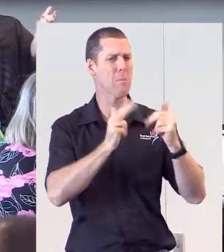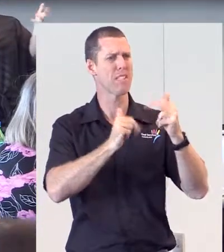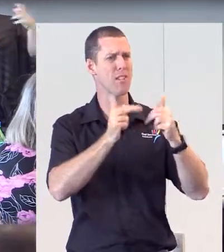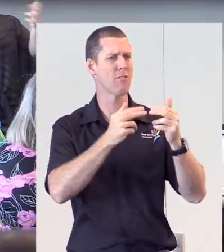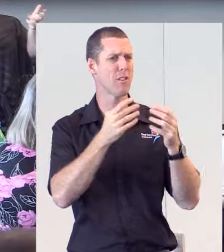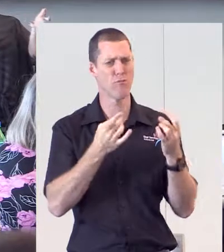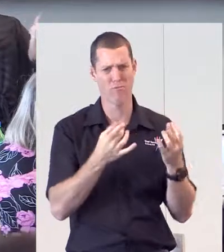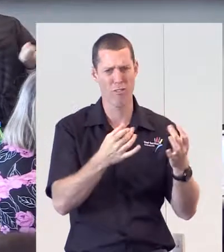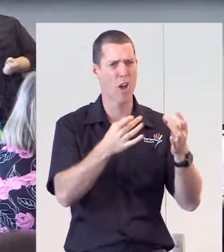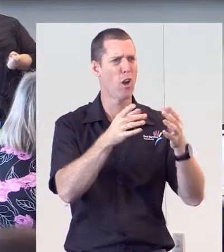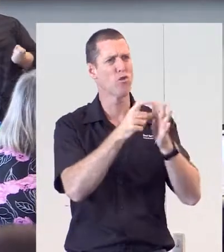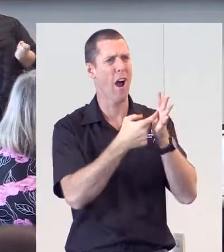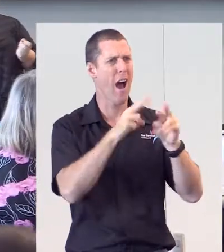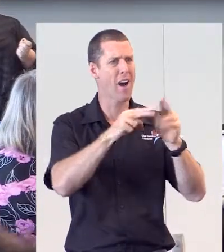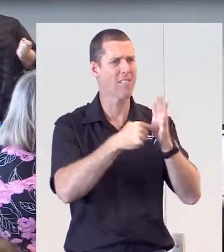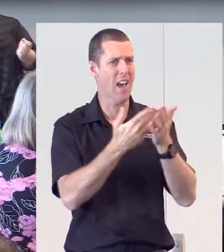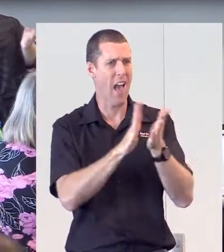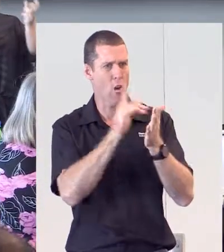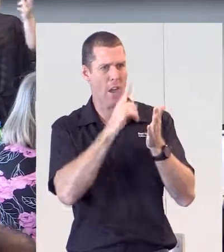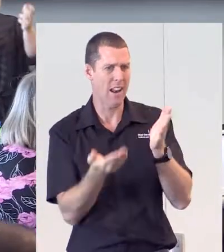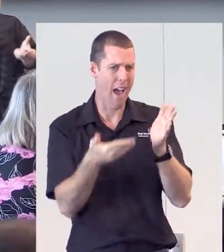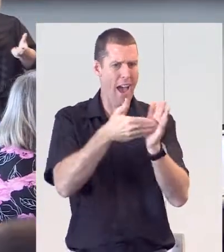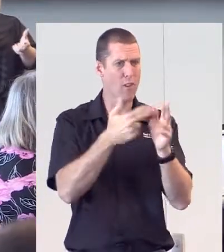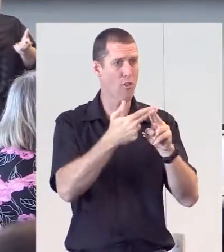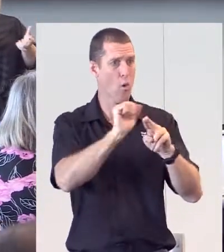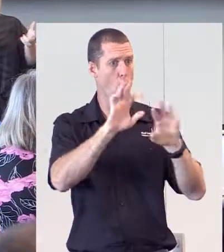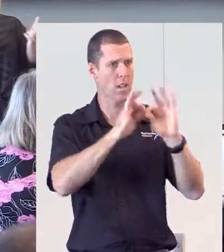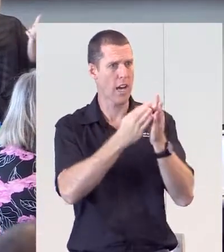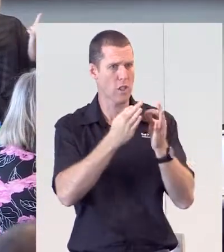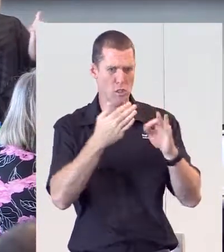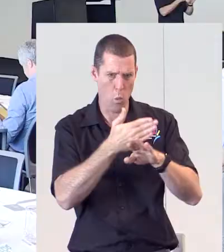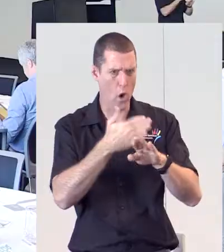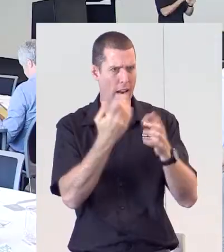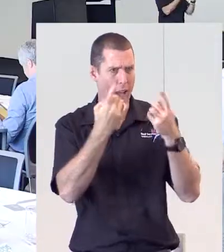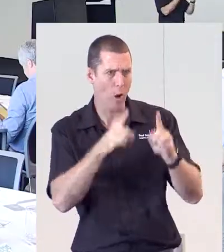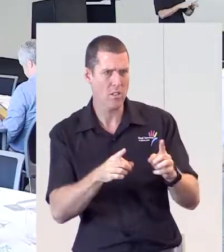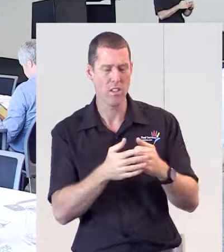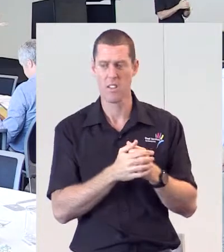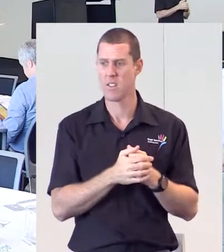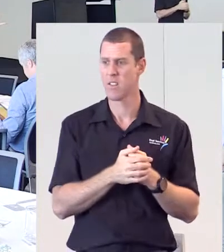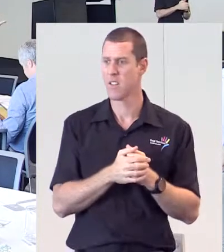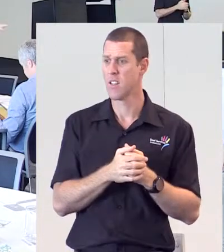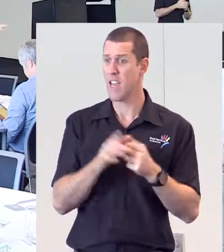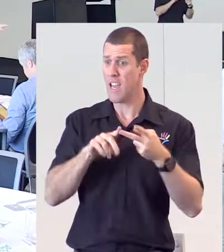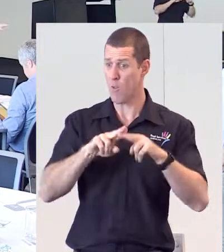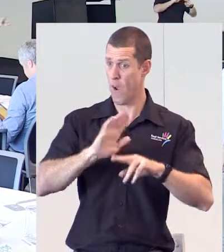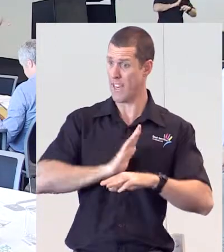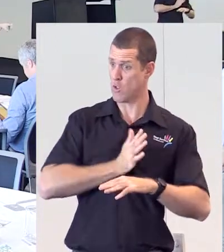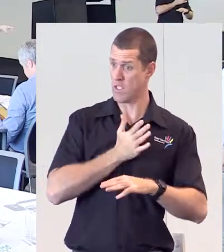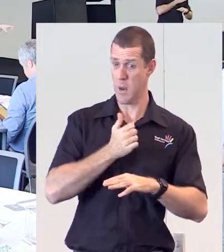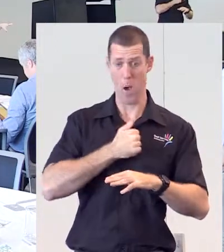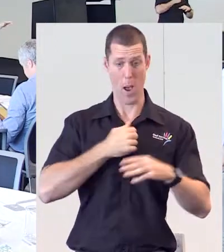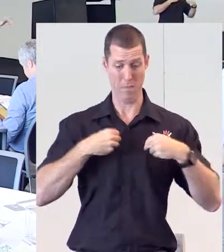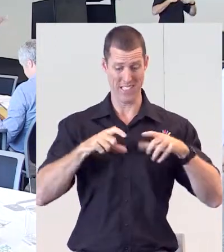solid start to the workforce plan for your organisation. So if you are interested in that, my business cards